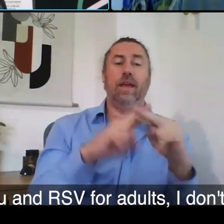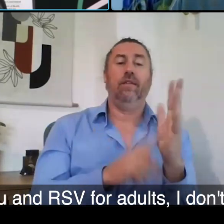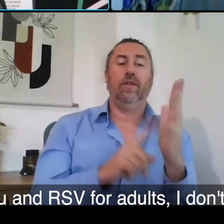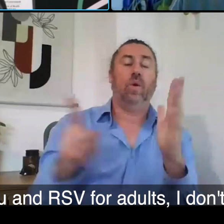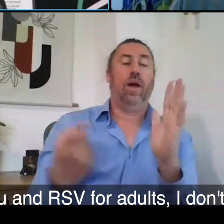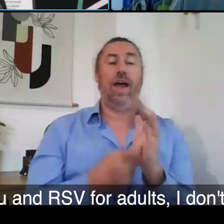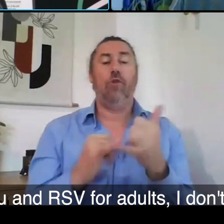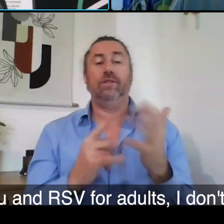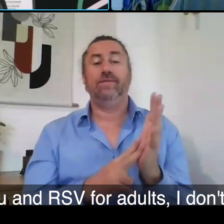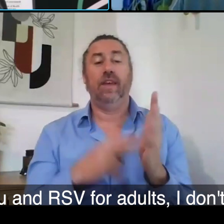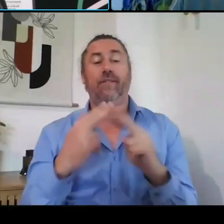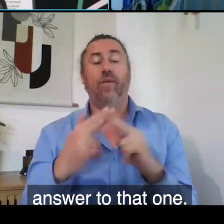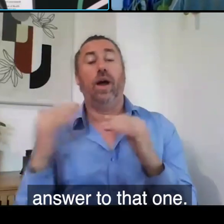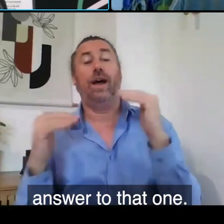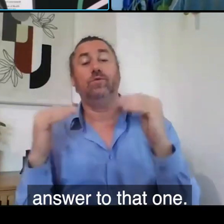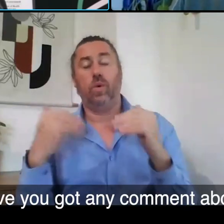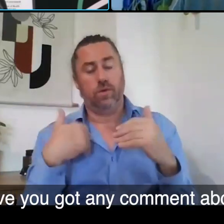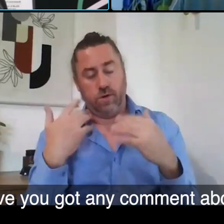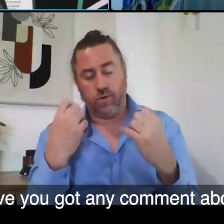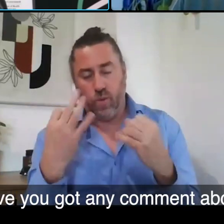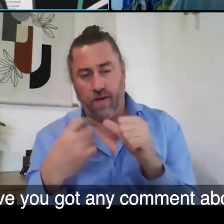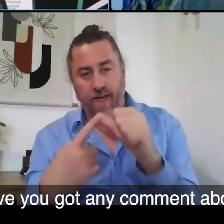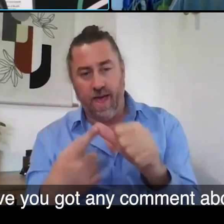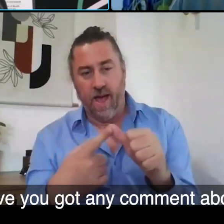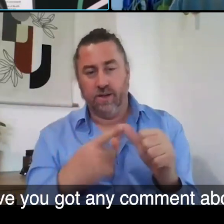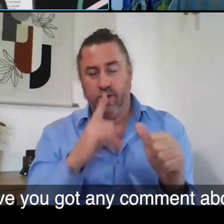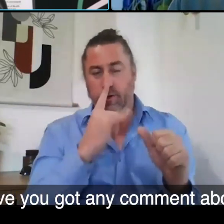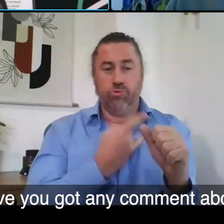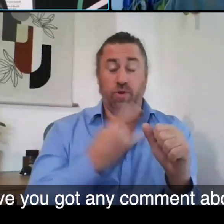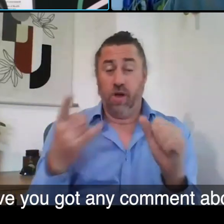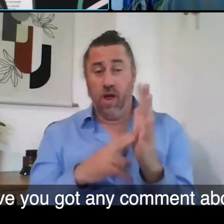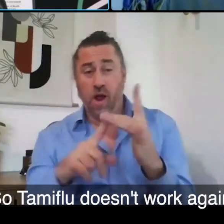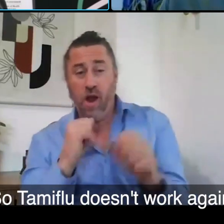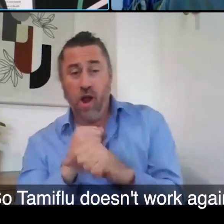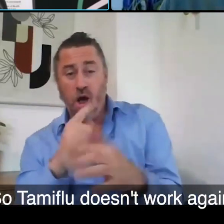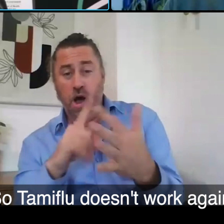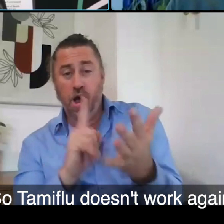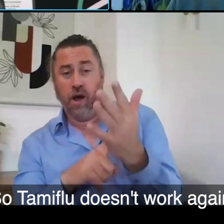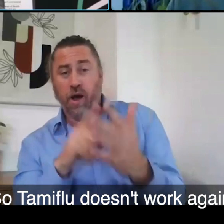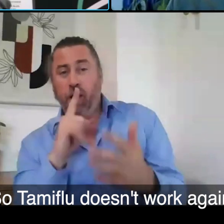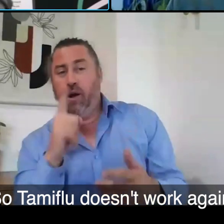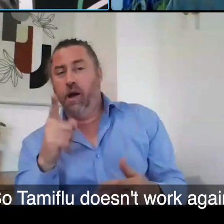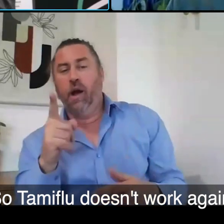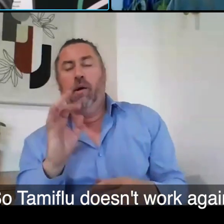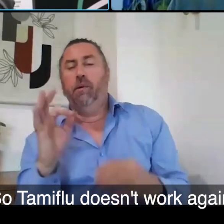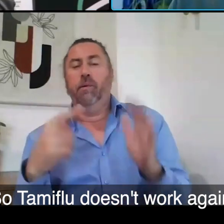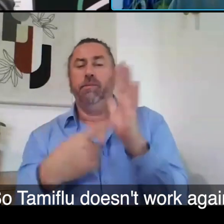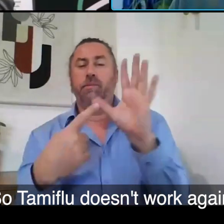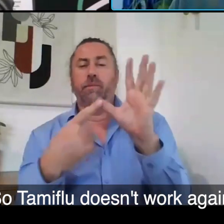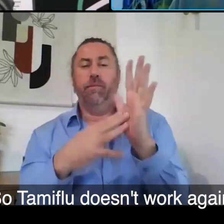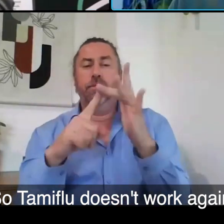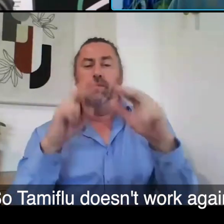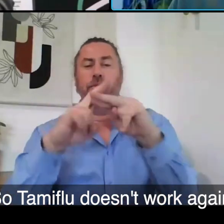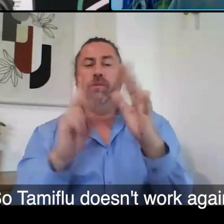adults, I don't know the answer to that one. Nigel, have you got any? Yeah, no impact. So there's no Tamiflu doesn't work